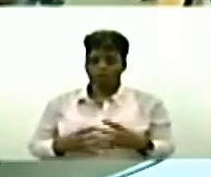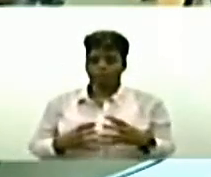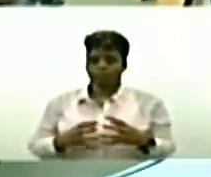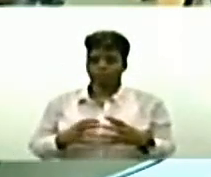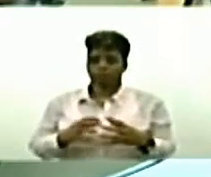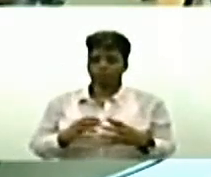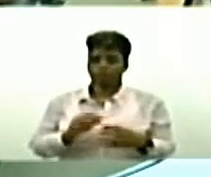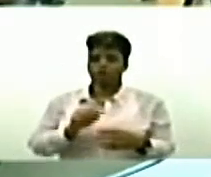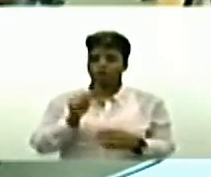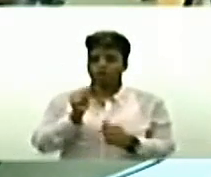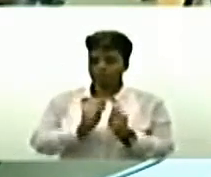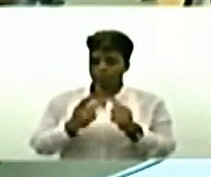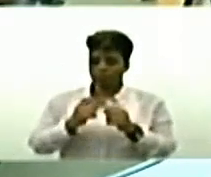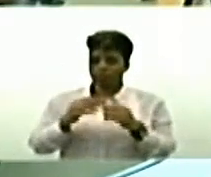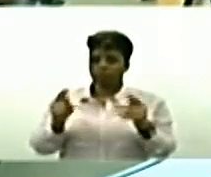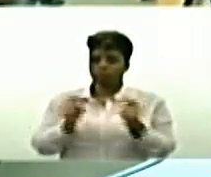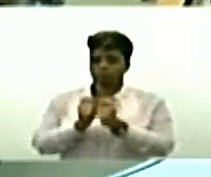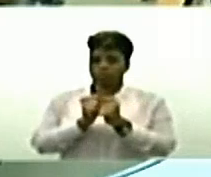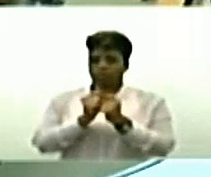Senate.